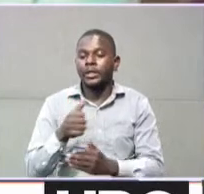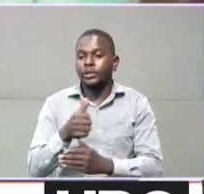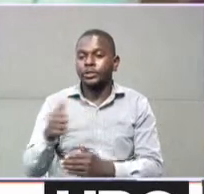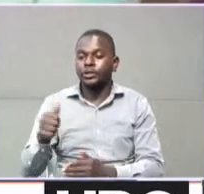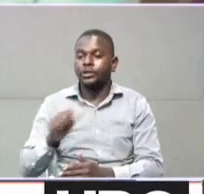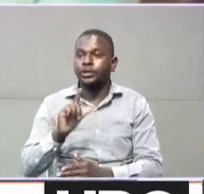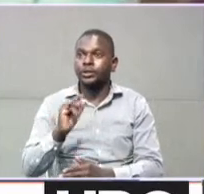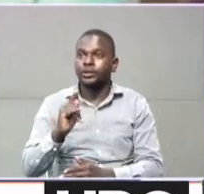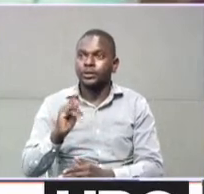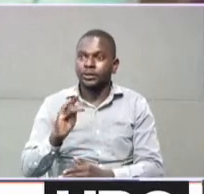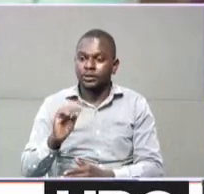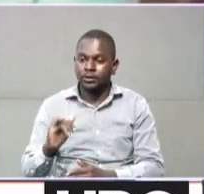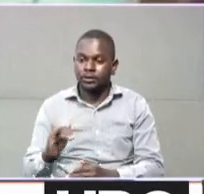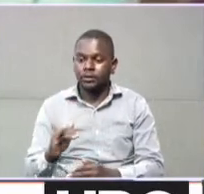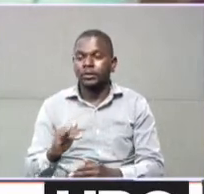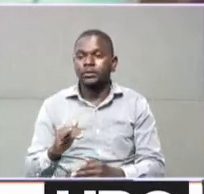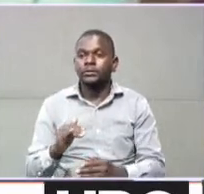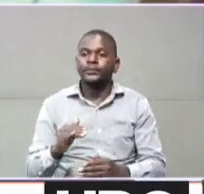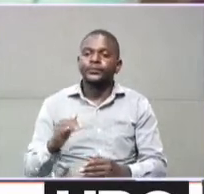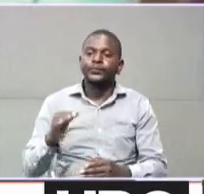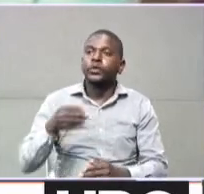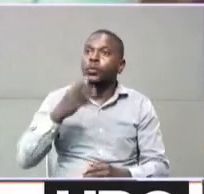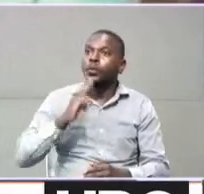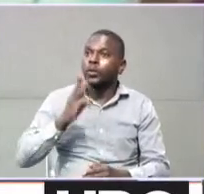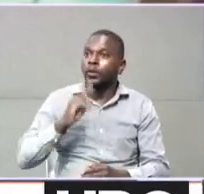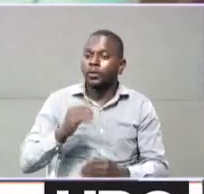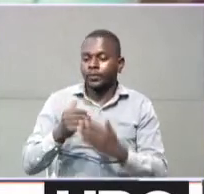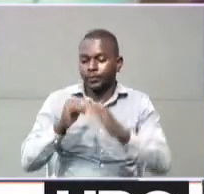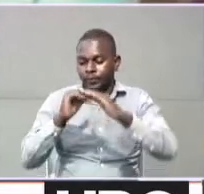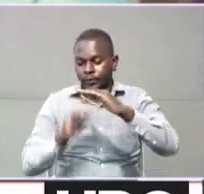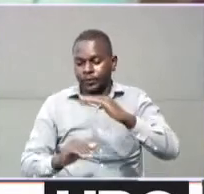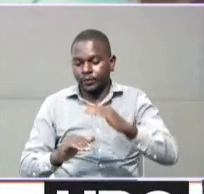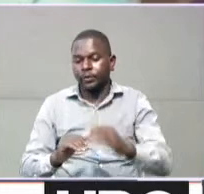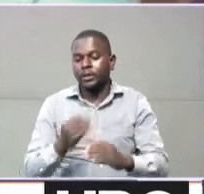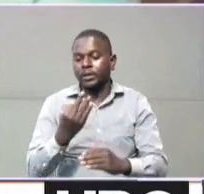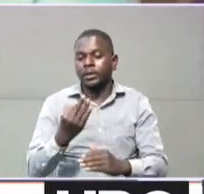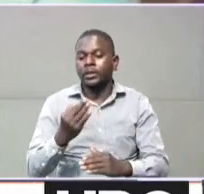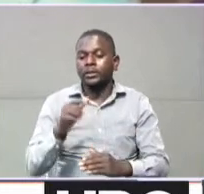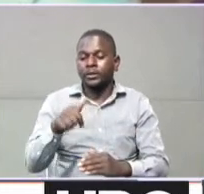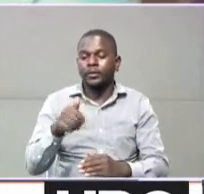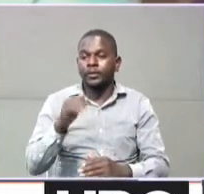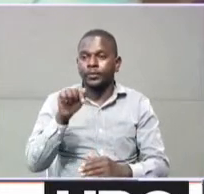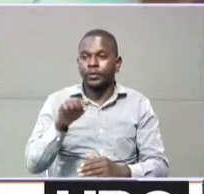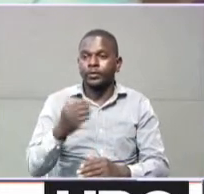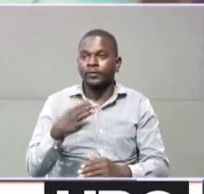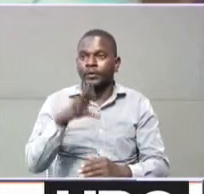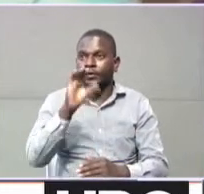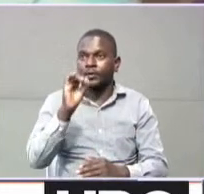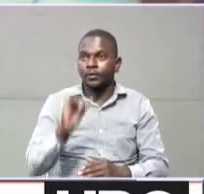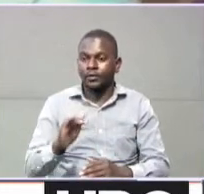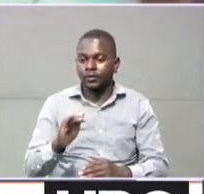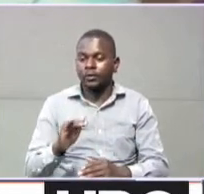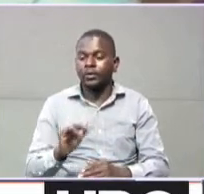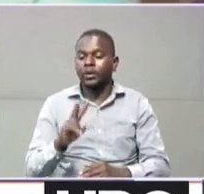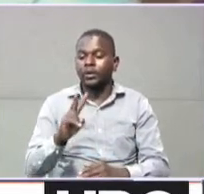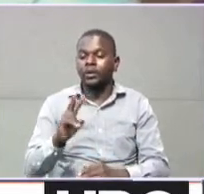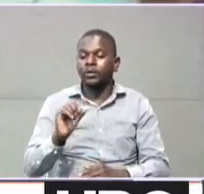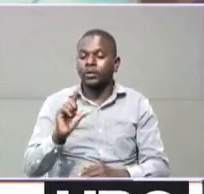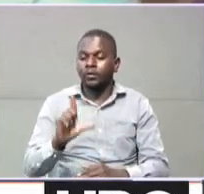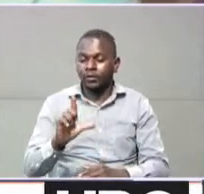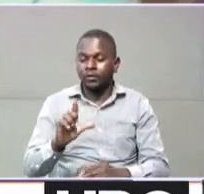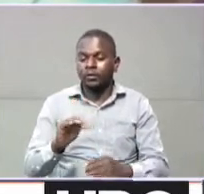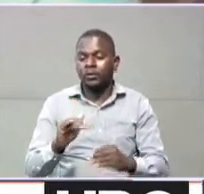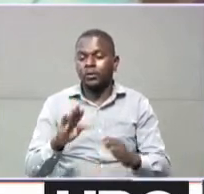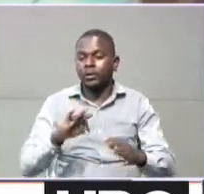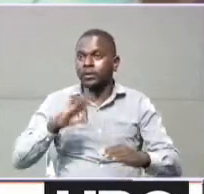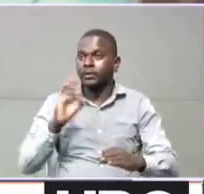and had low levels of ethanol below 37.5 per cent mass per volume specified as specified in